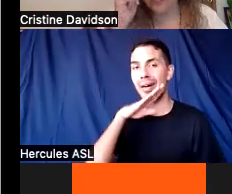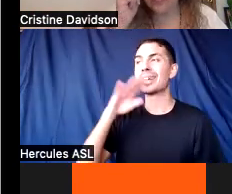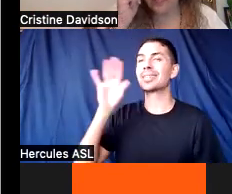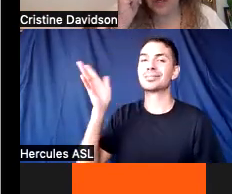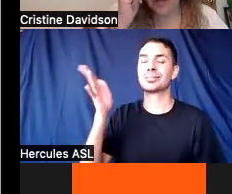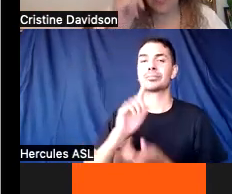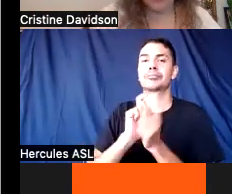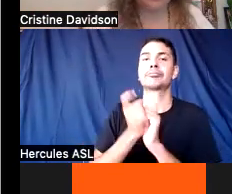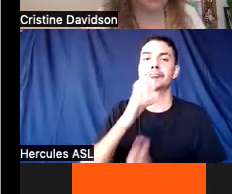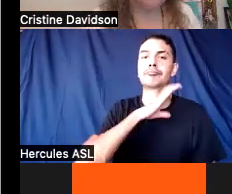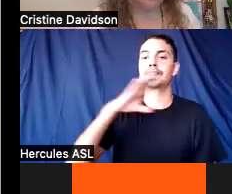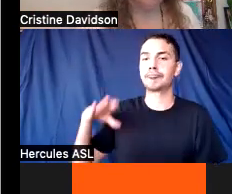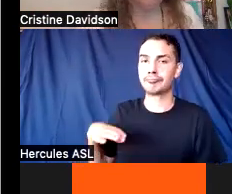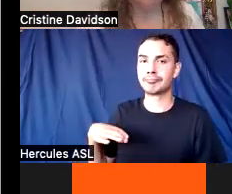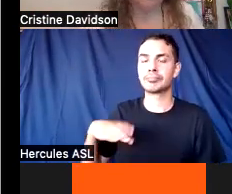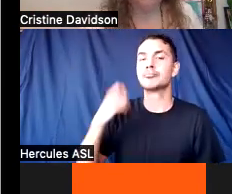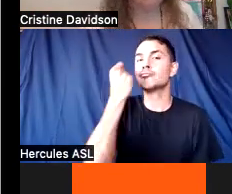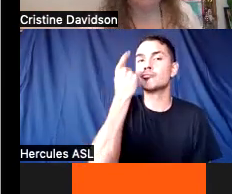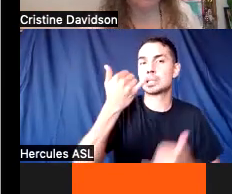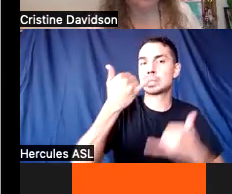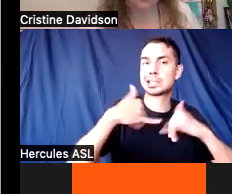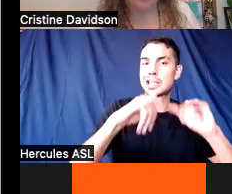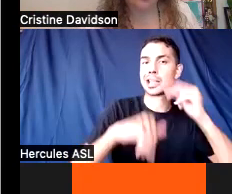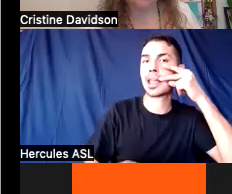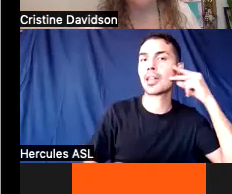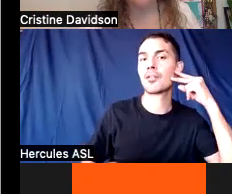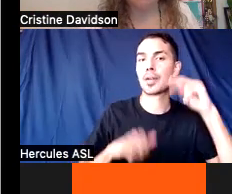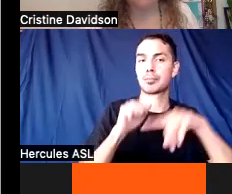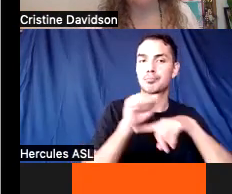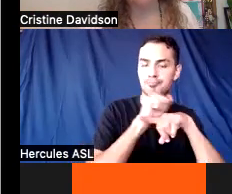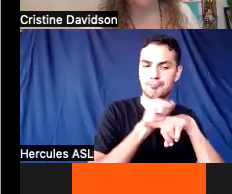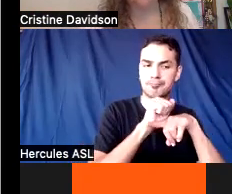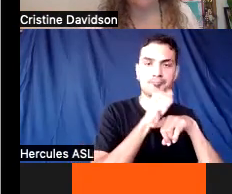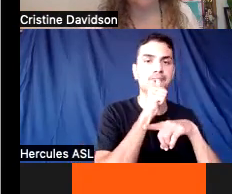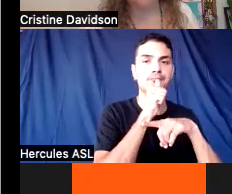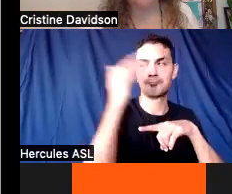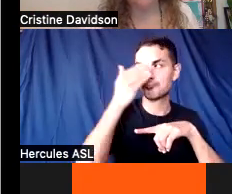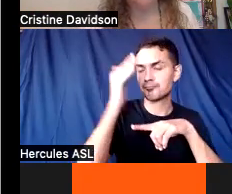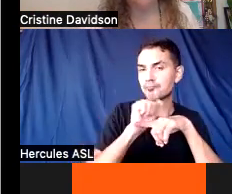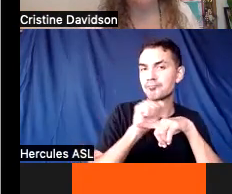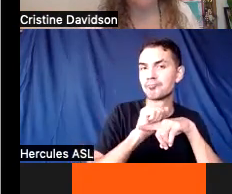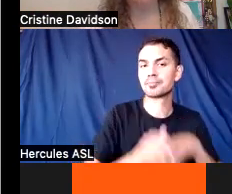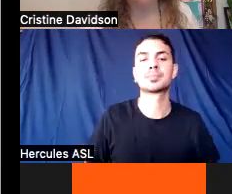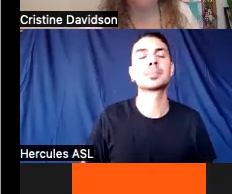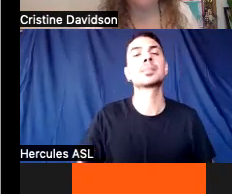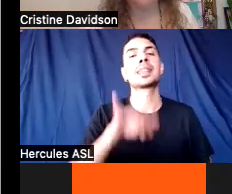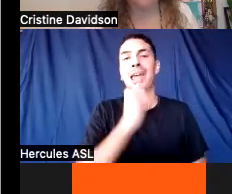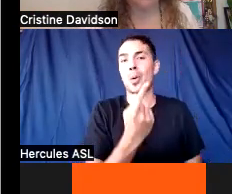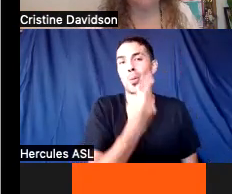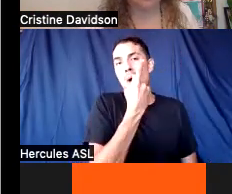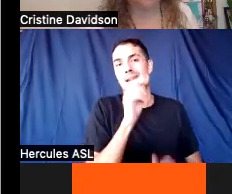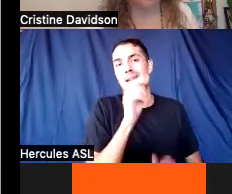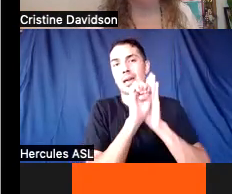right? And it happened all over for many generations and in many different situations. So that